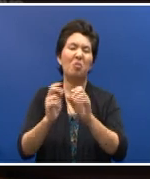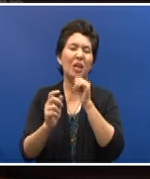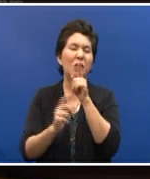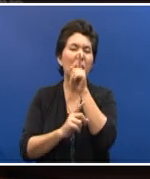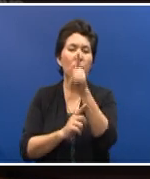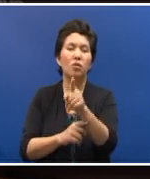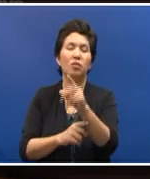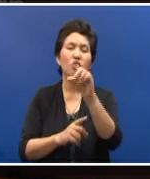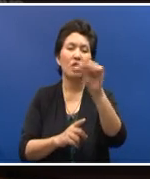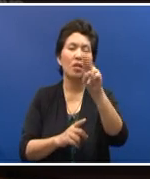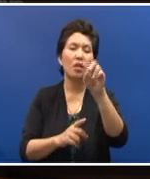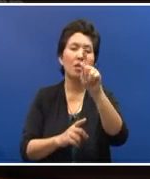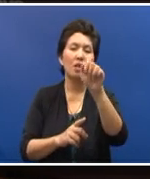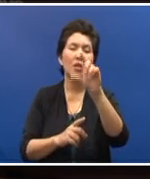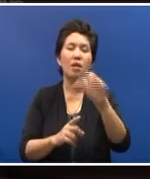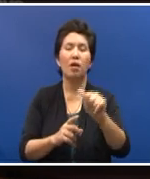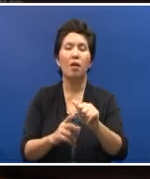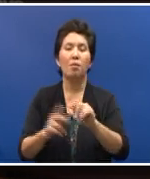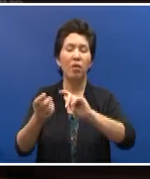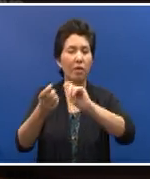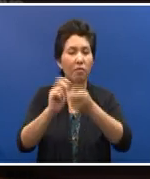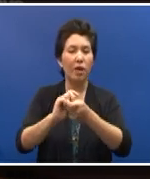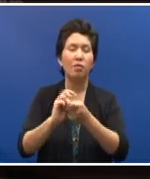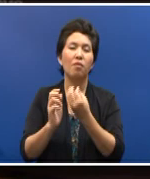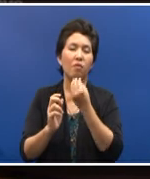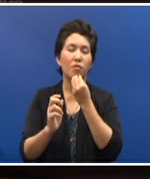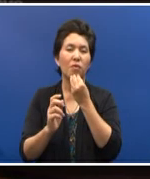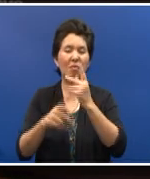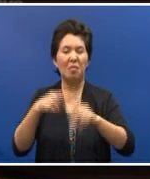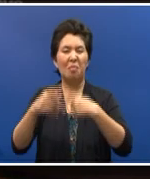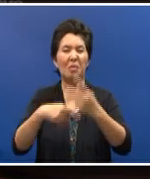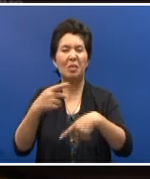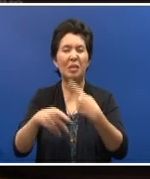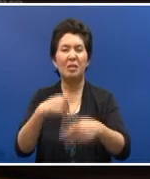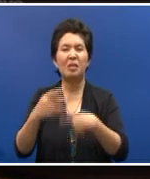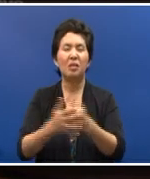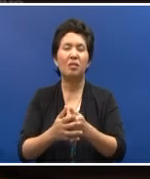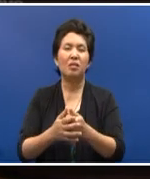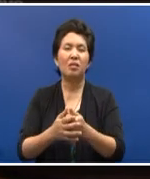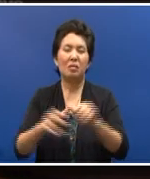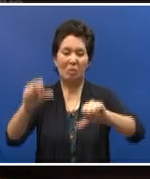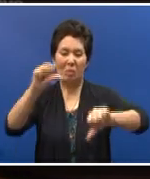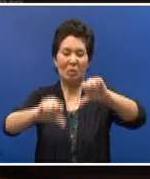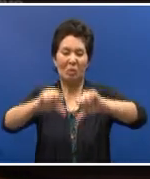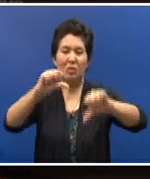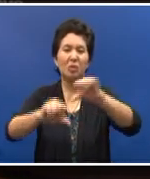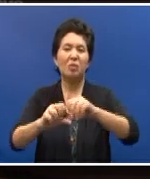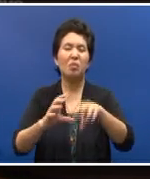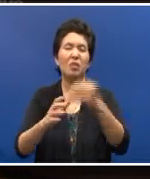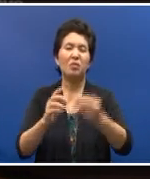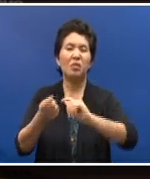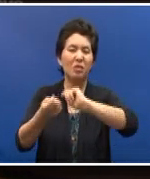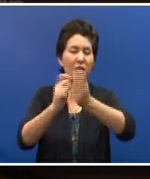so genetically modified food is related to specific changes